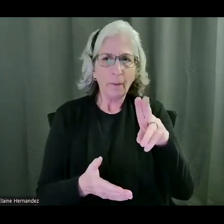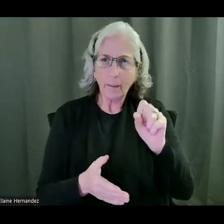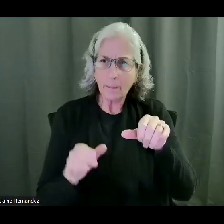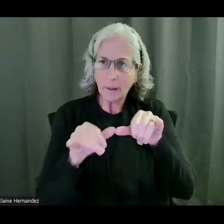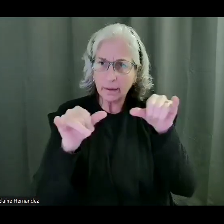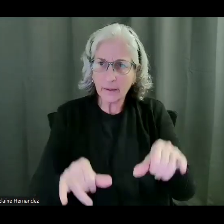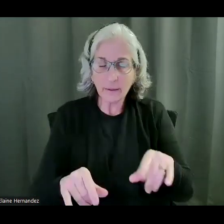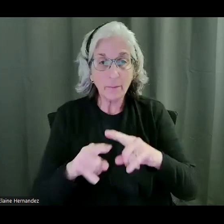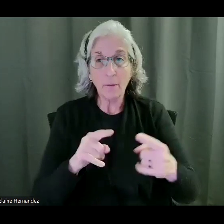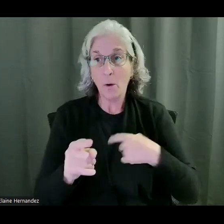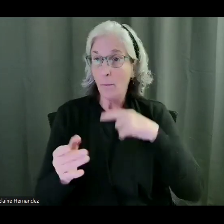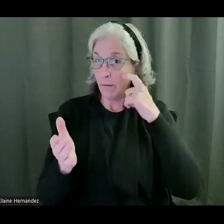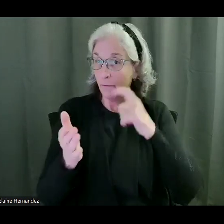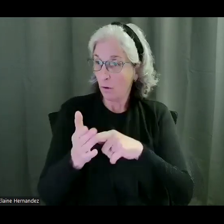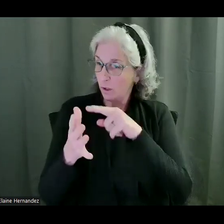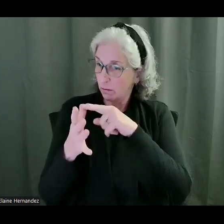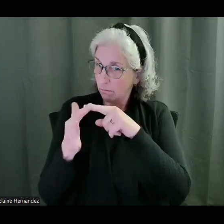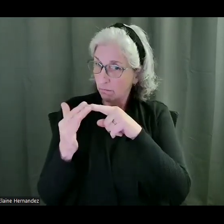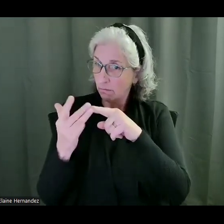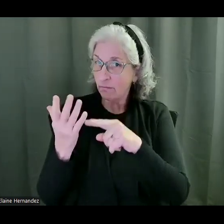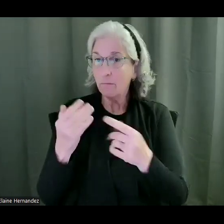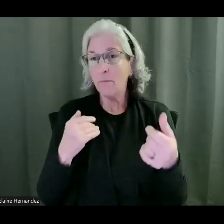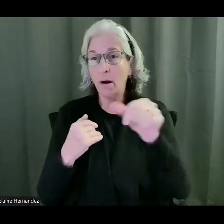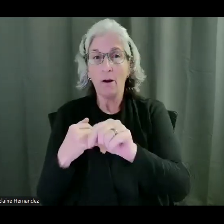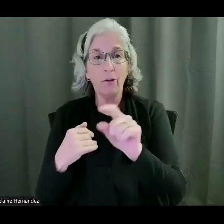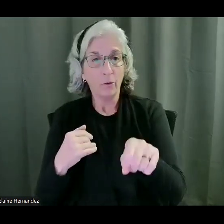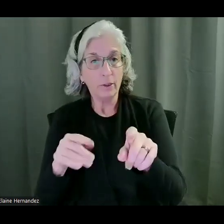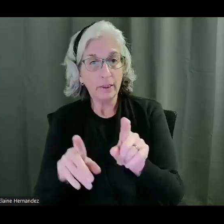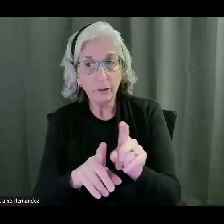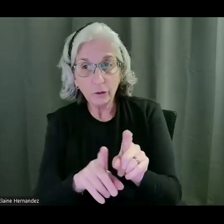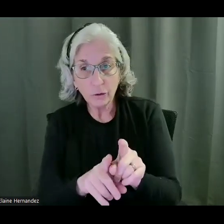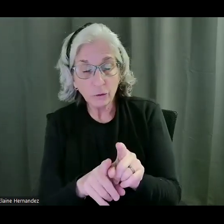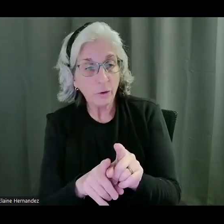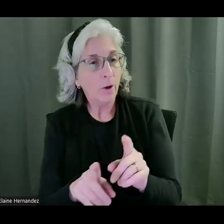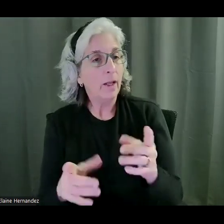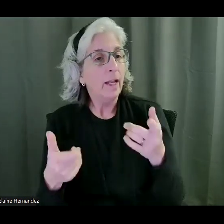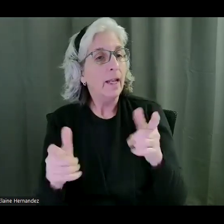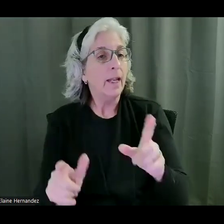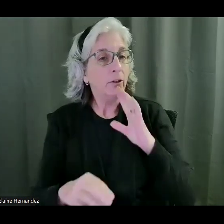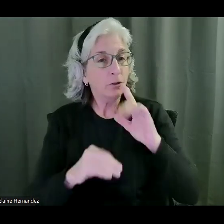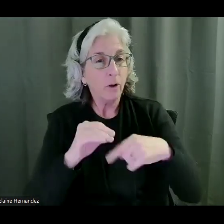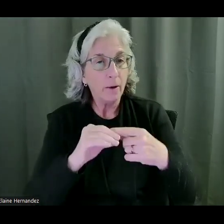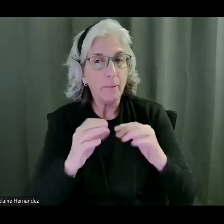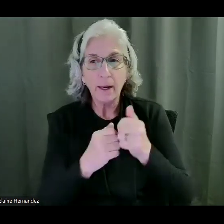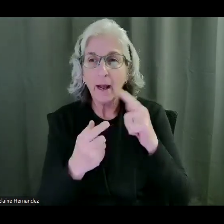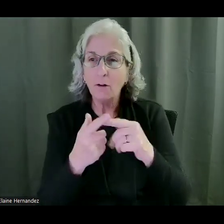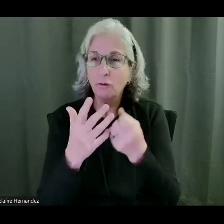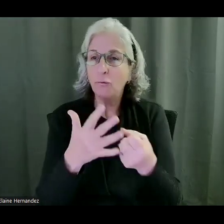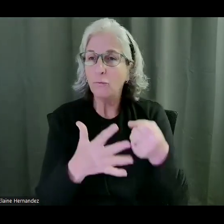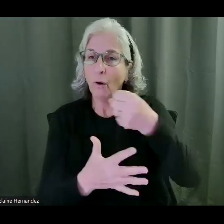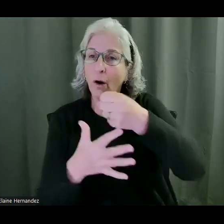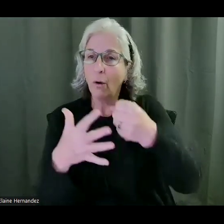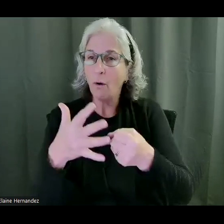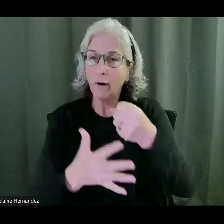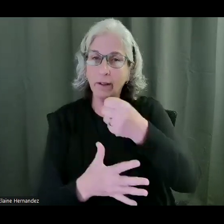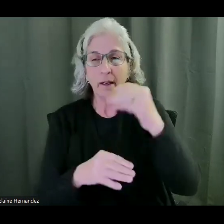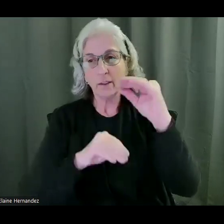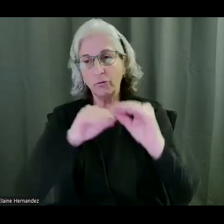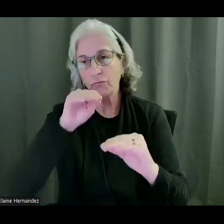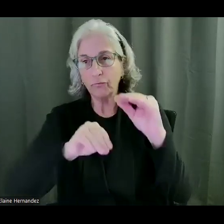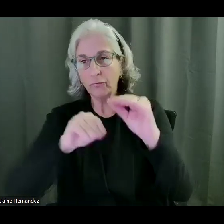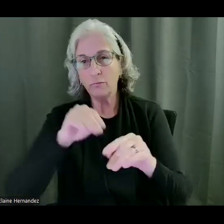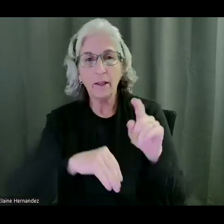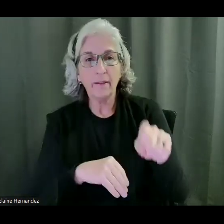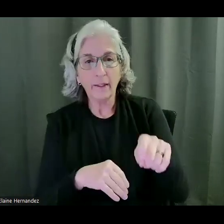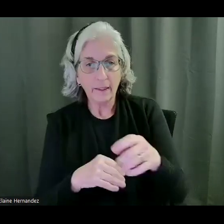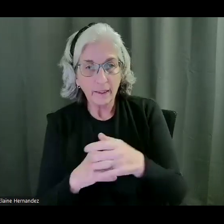other areas. Let's talk about how to prioritize those needs and work that into the equation as necessary. All right. So you